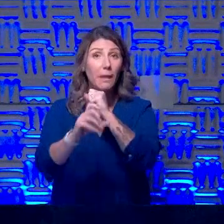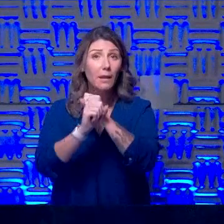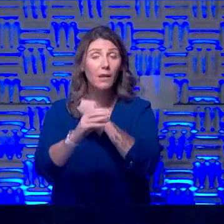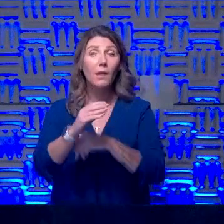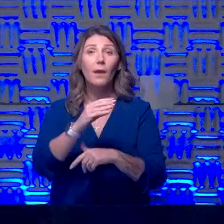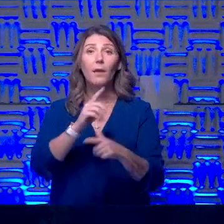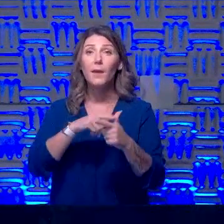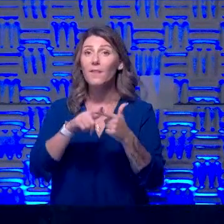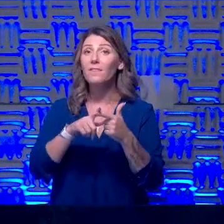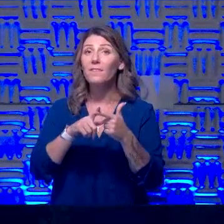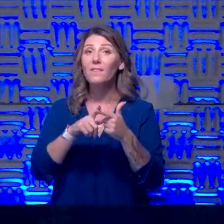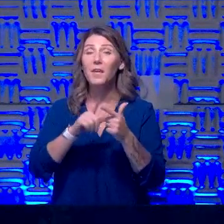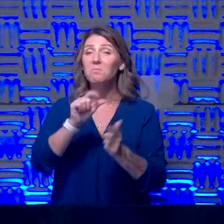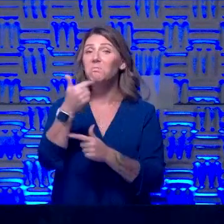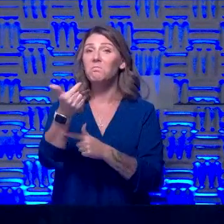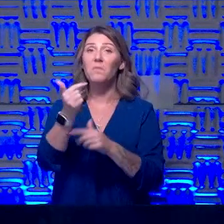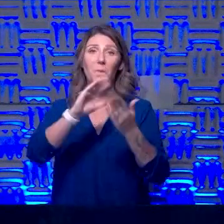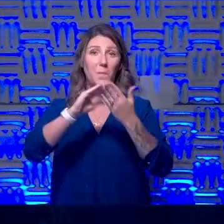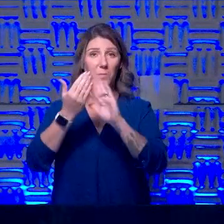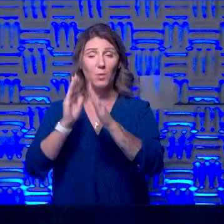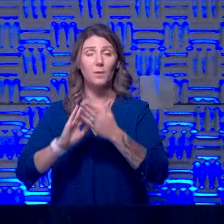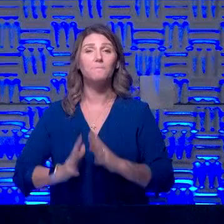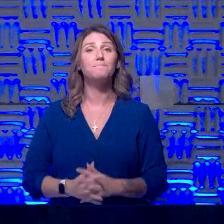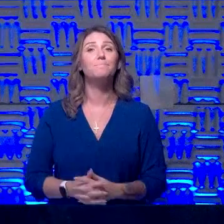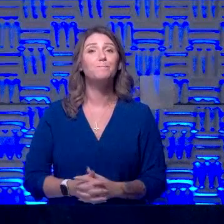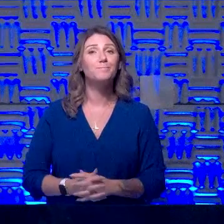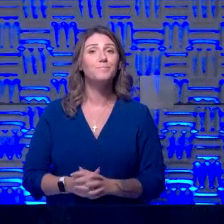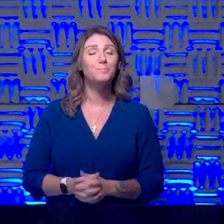turn after that to our listening audience.